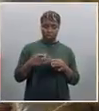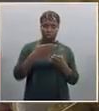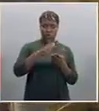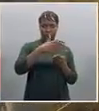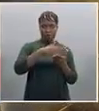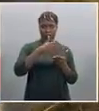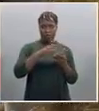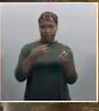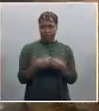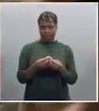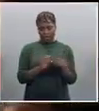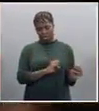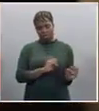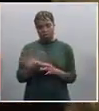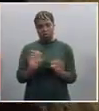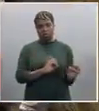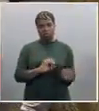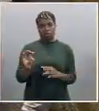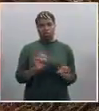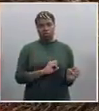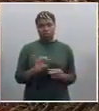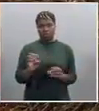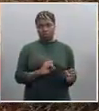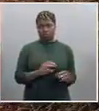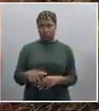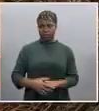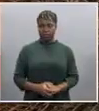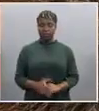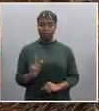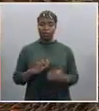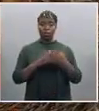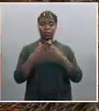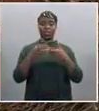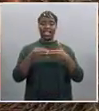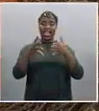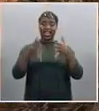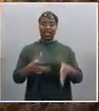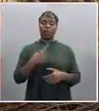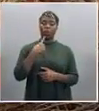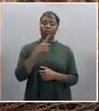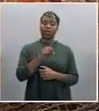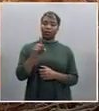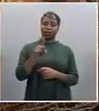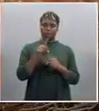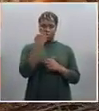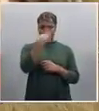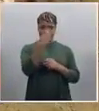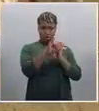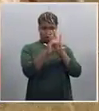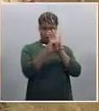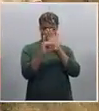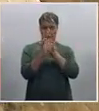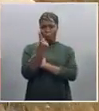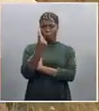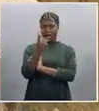some of the things left behind. A community leader says he's been able to identify one of